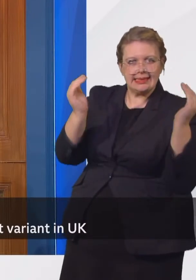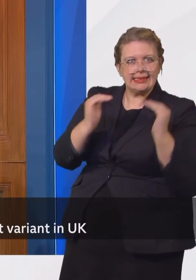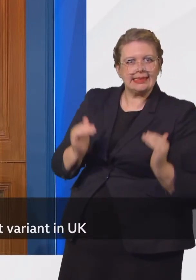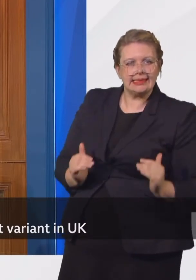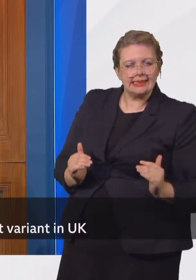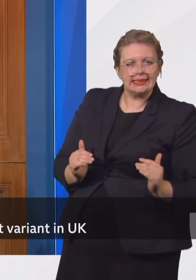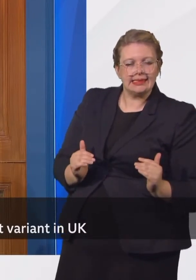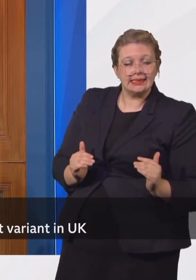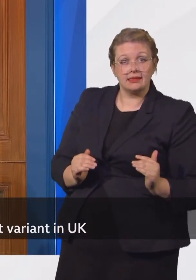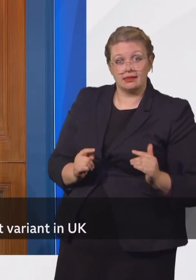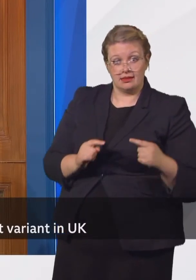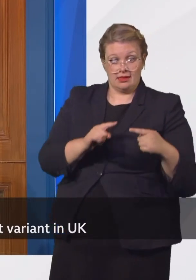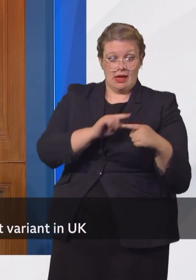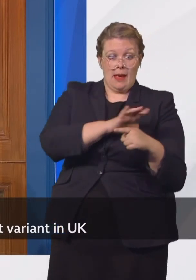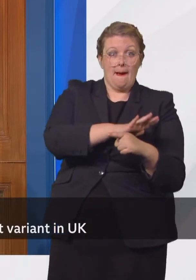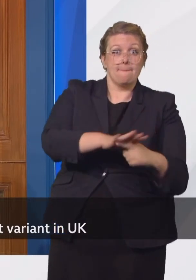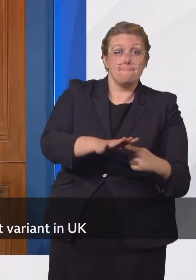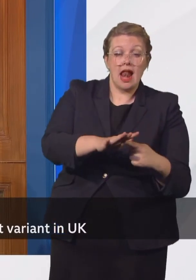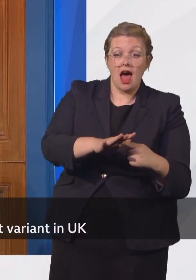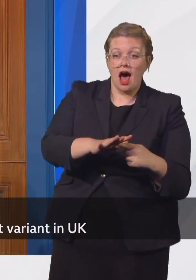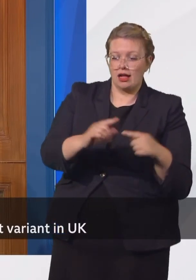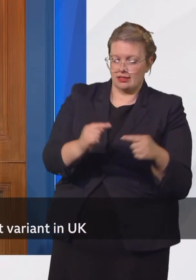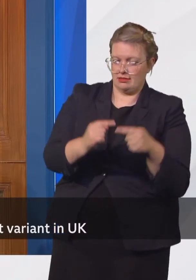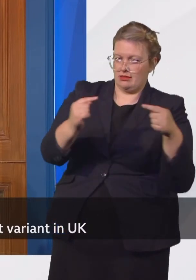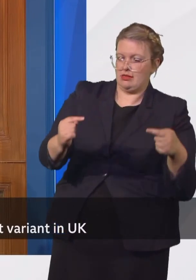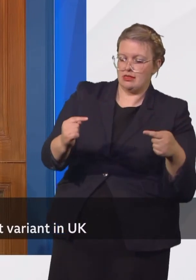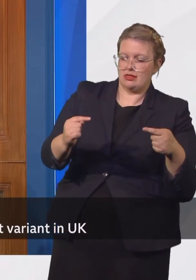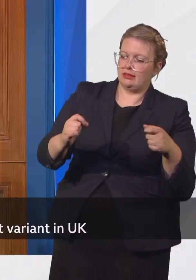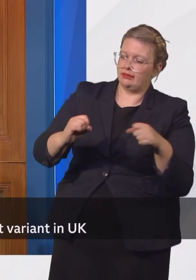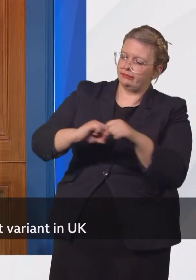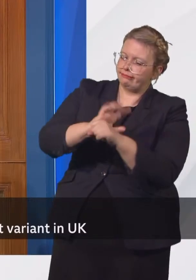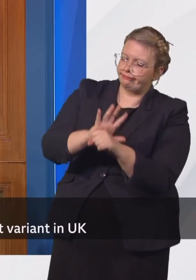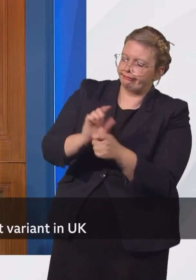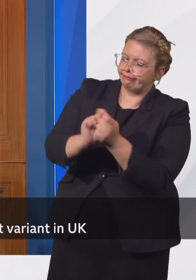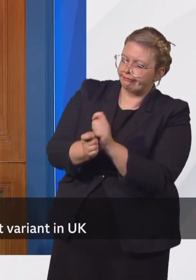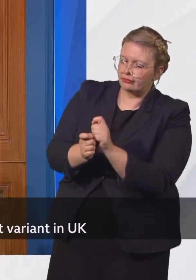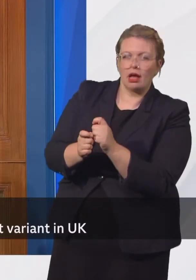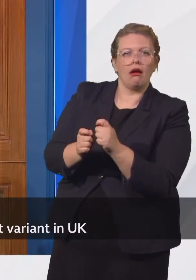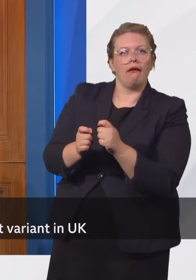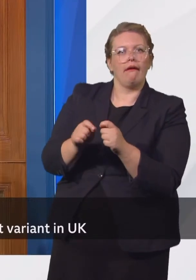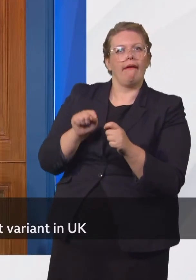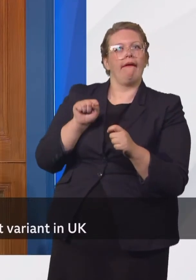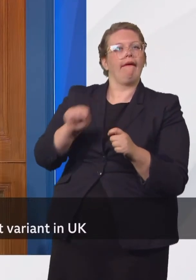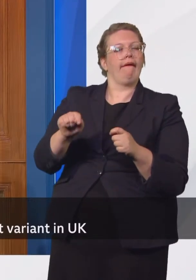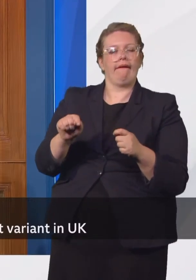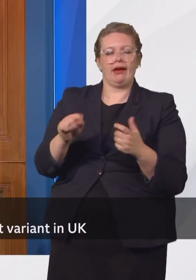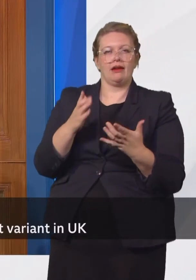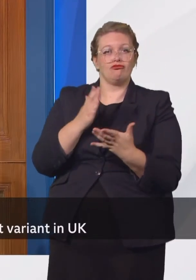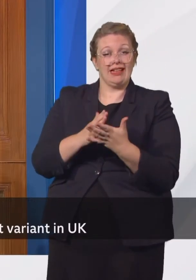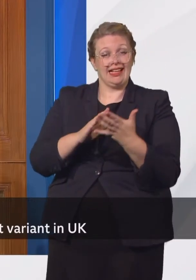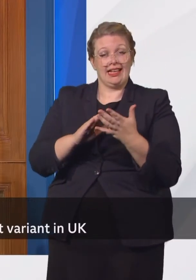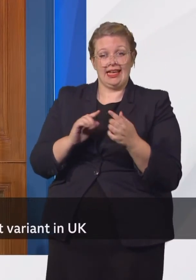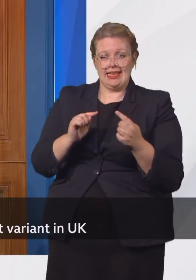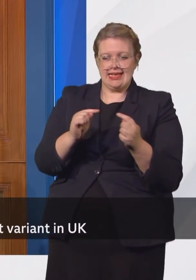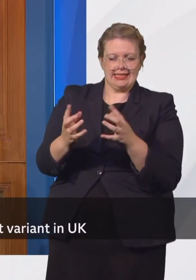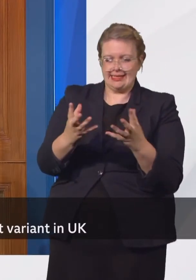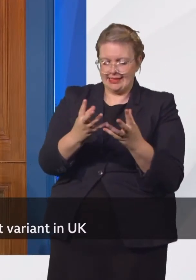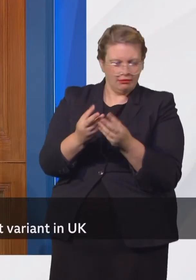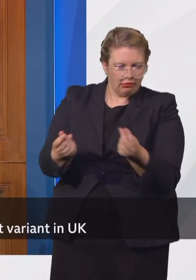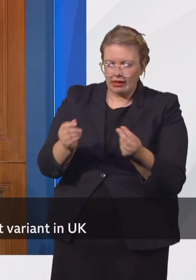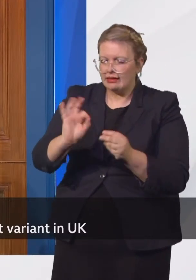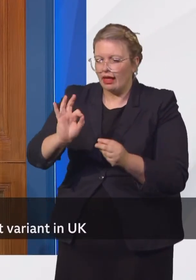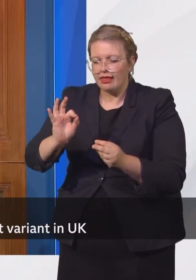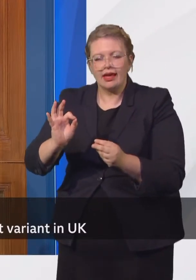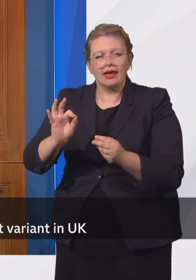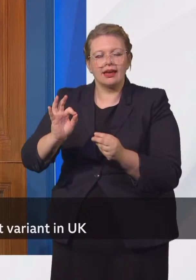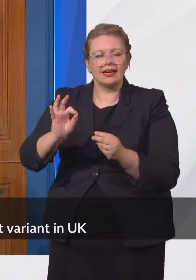antibodies don't fully neutralize the virus, that unfortunately doesn't tell us the opposite, because we know vaccines